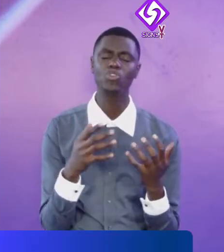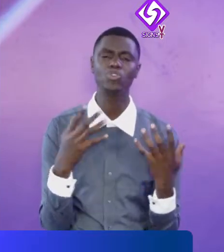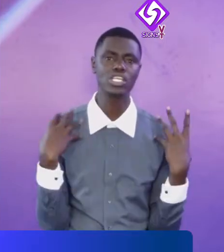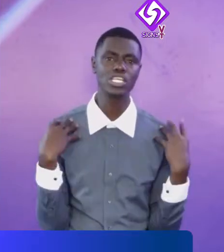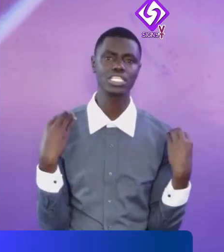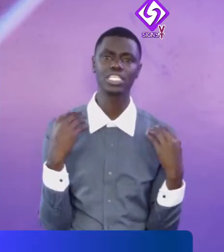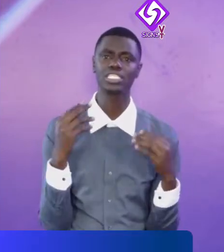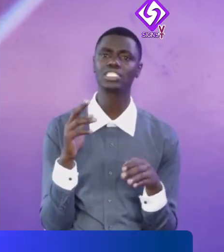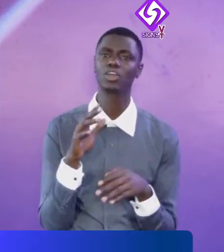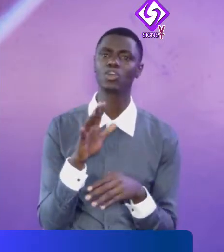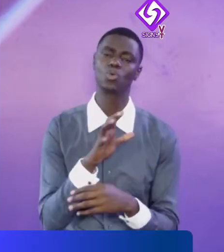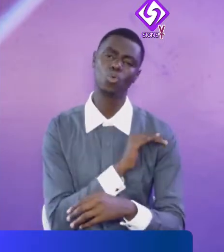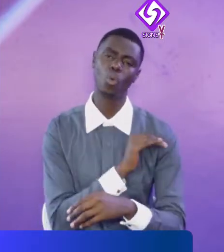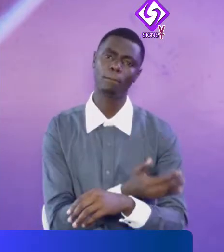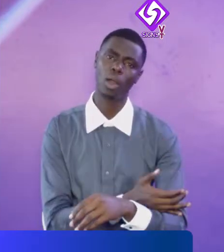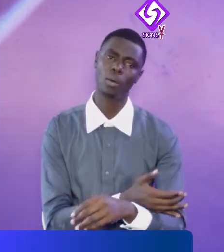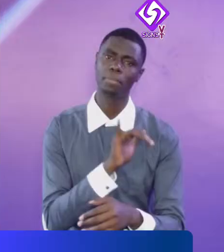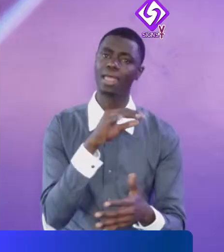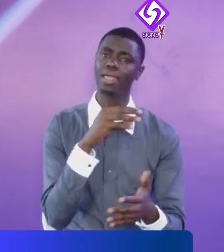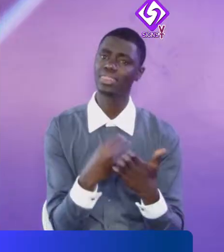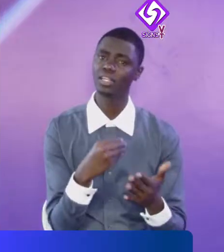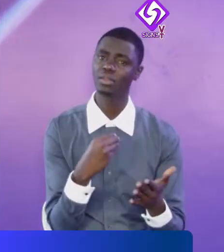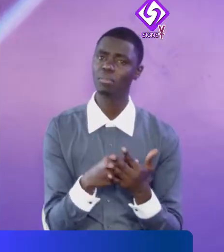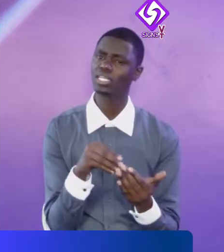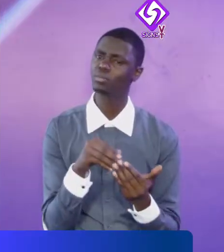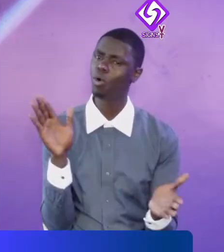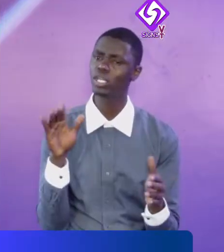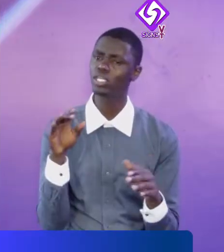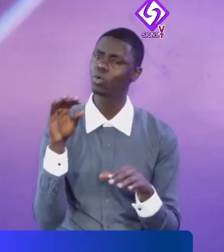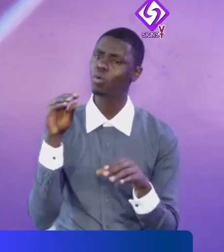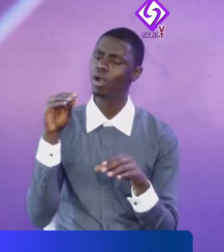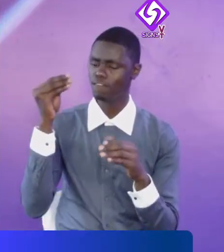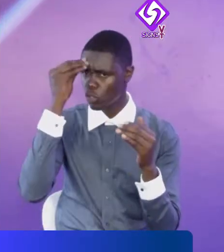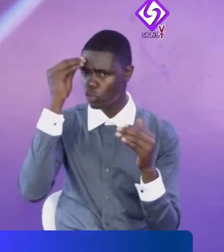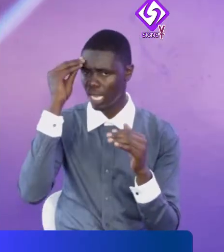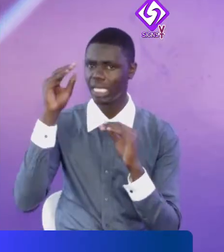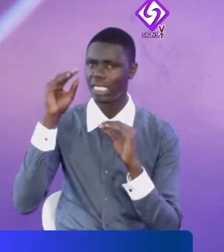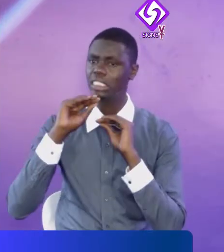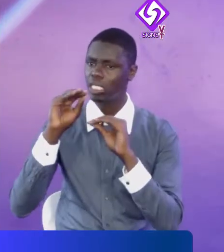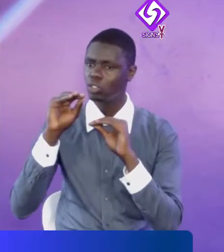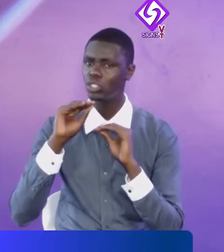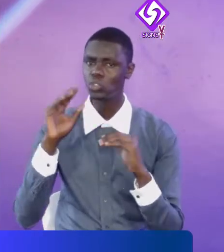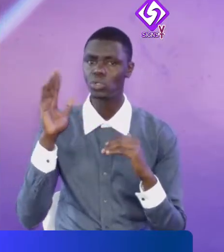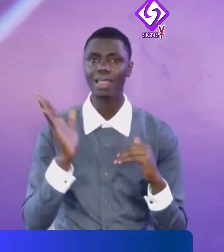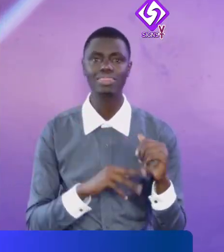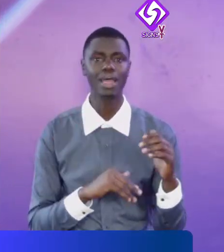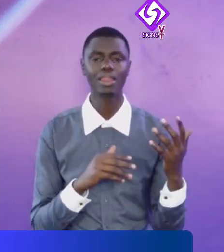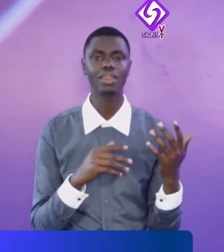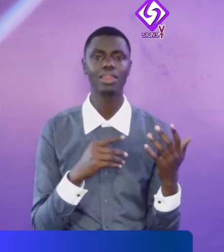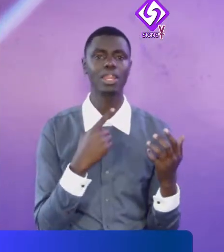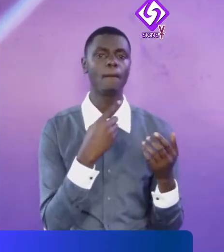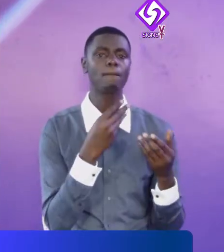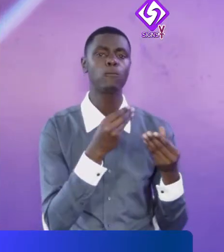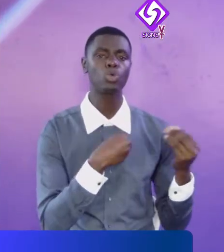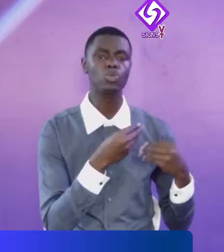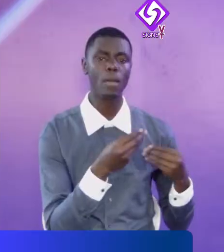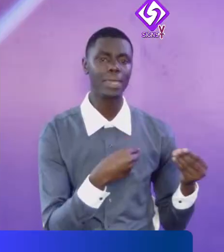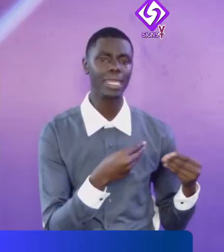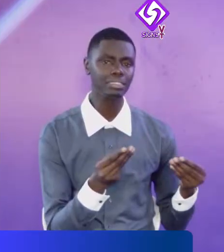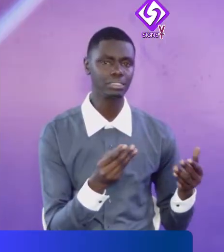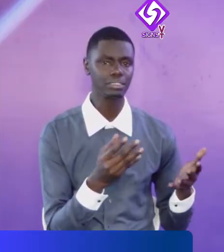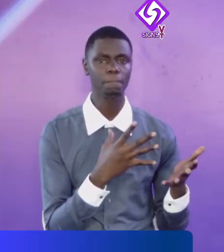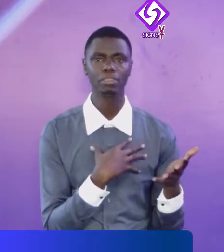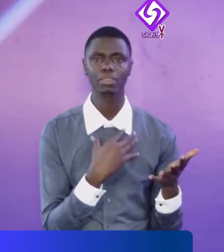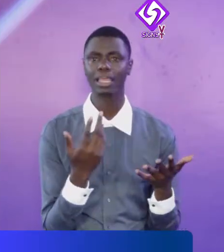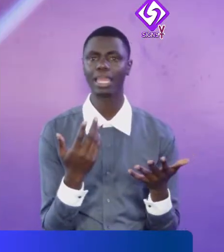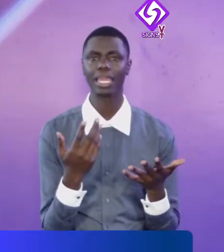sovereignty? So that money should go more on voter education than just talking about procurement and